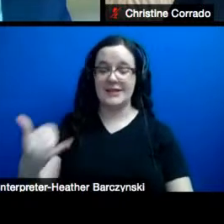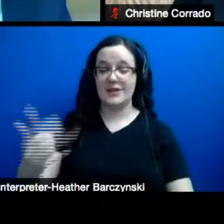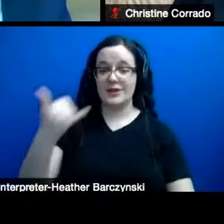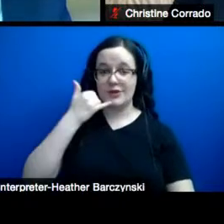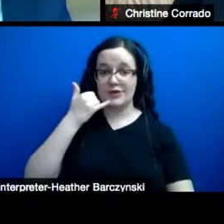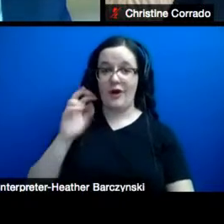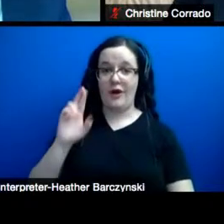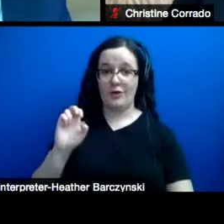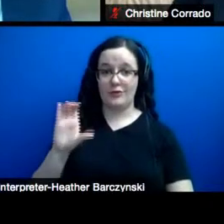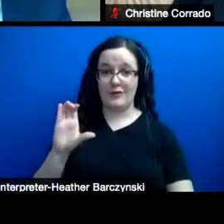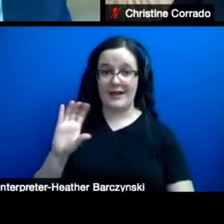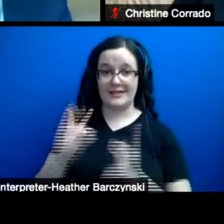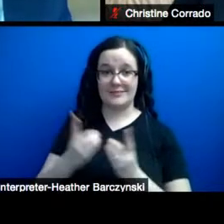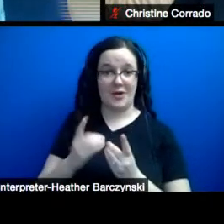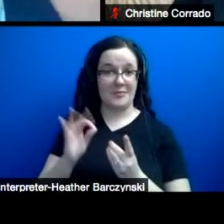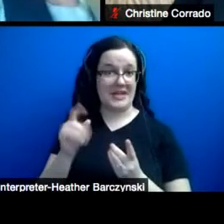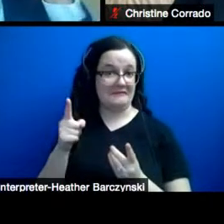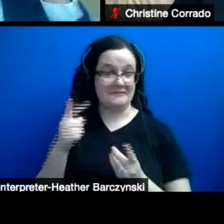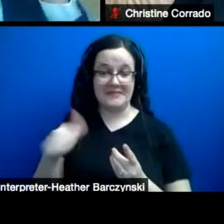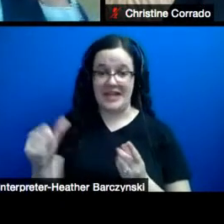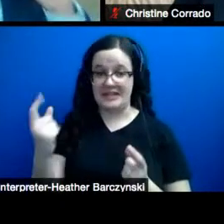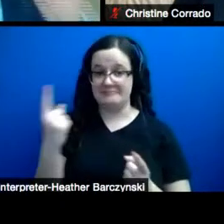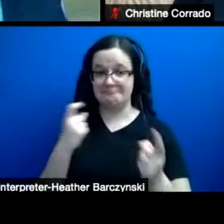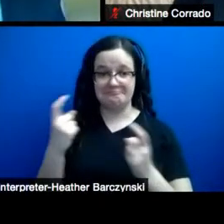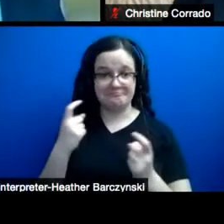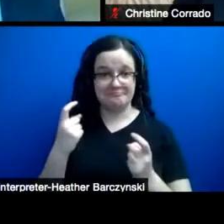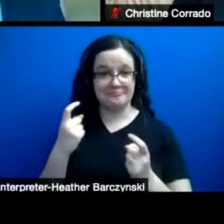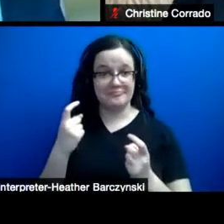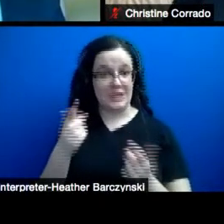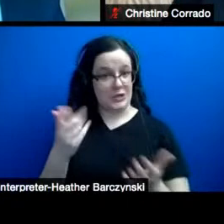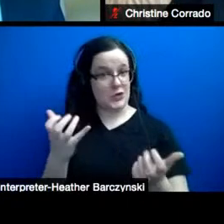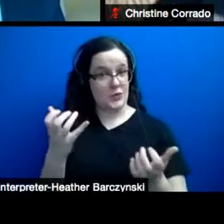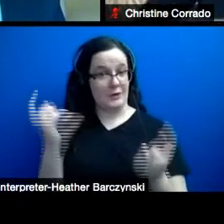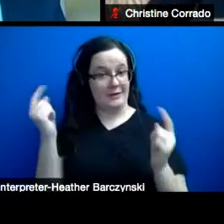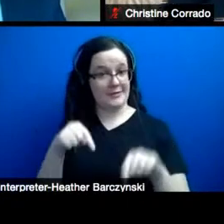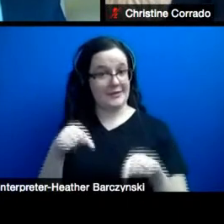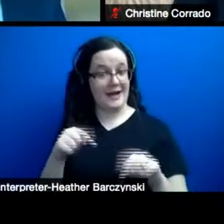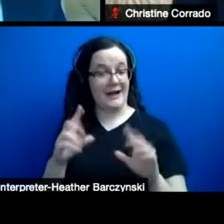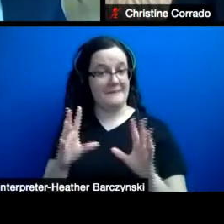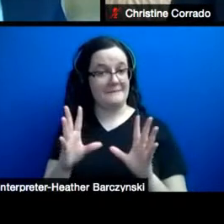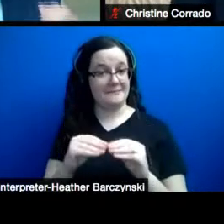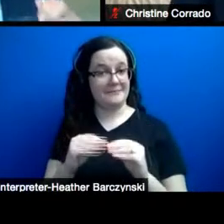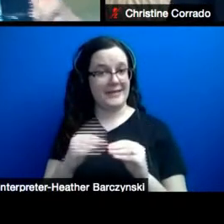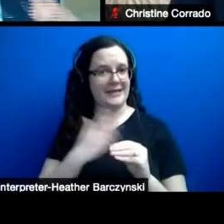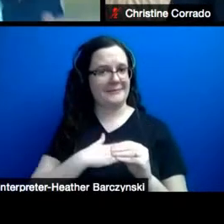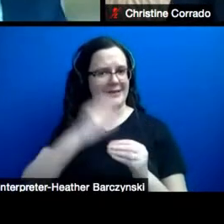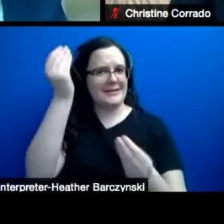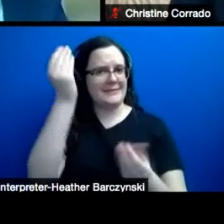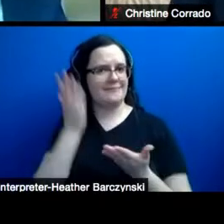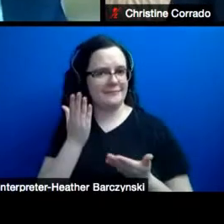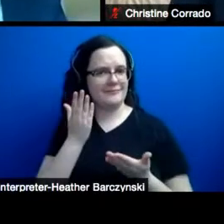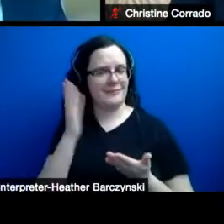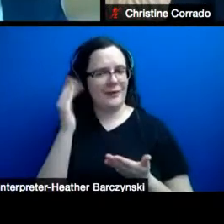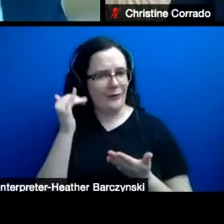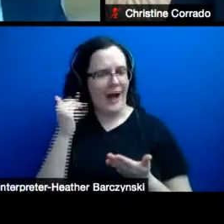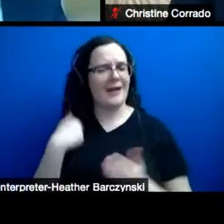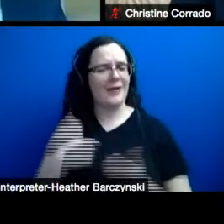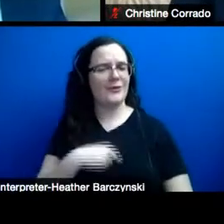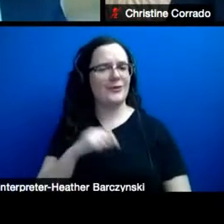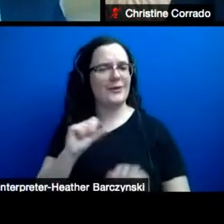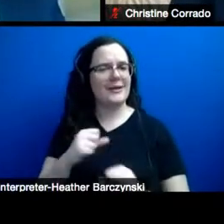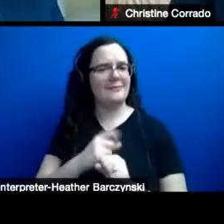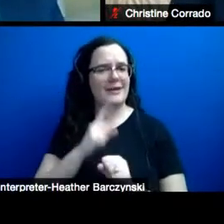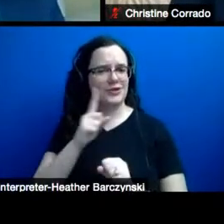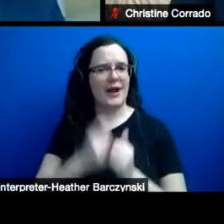Department if you have any questions or if you do intend to attend the event so that we can make sure everybody